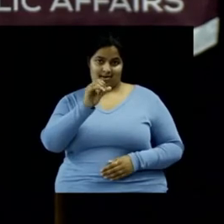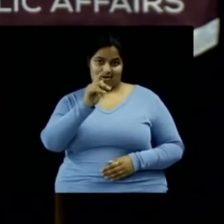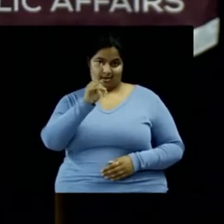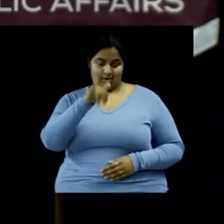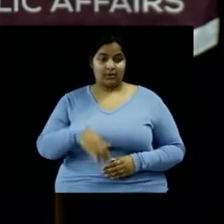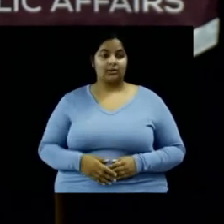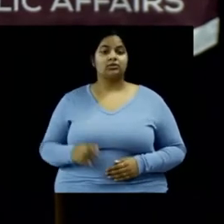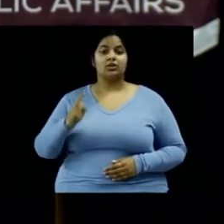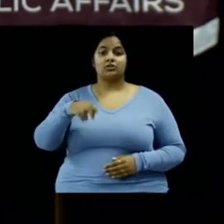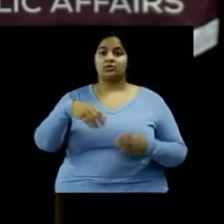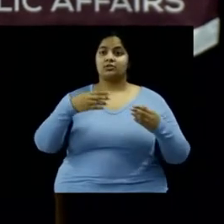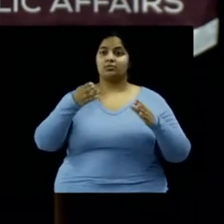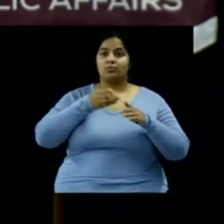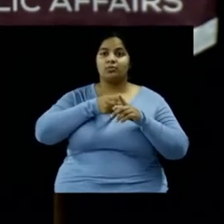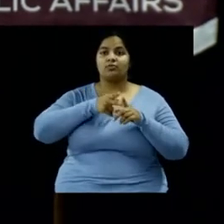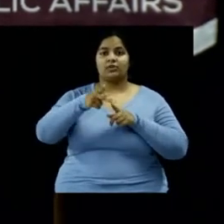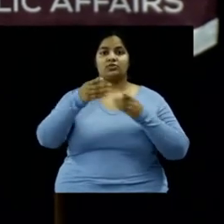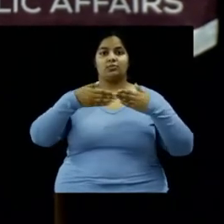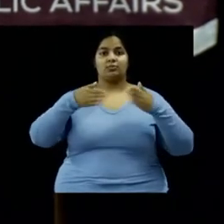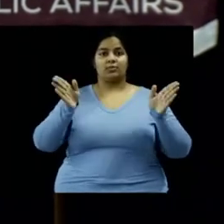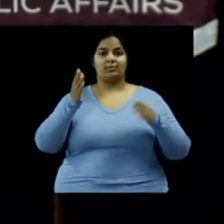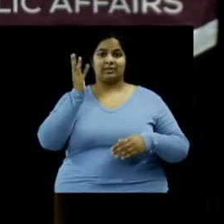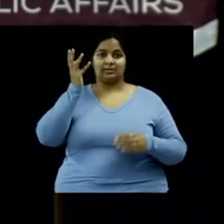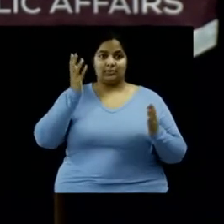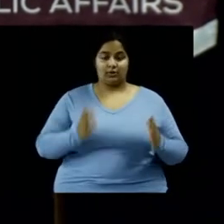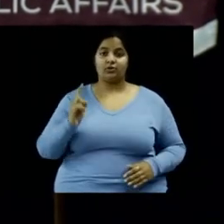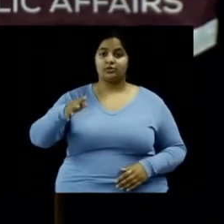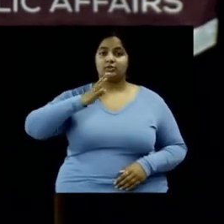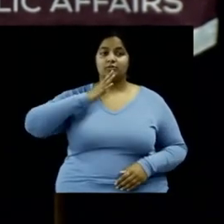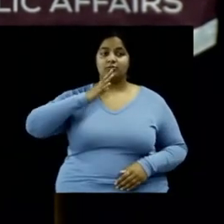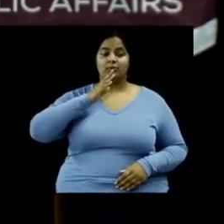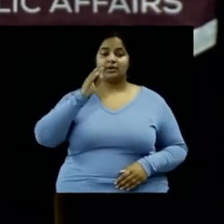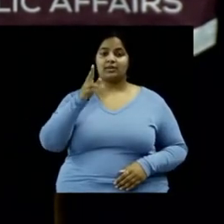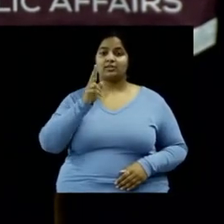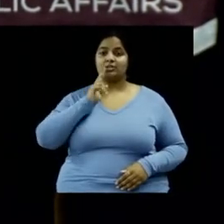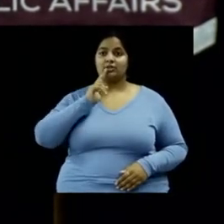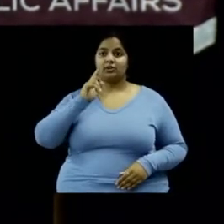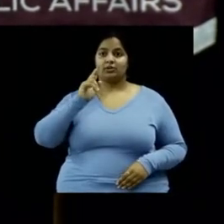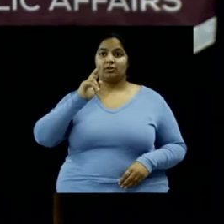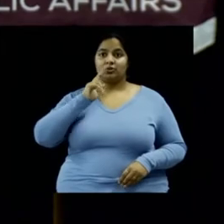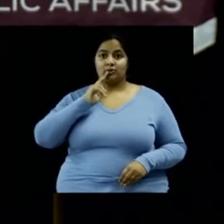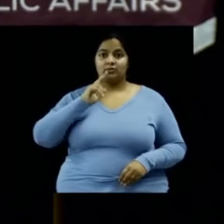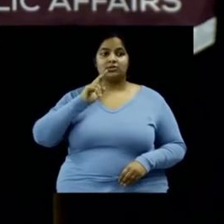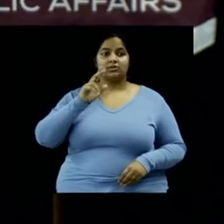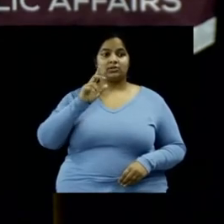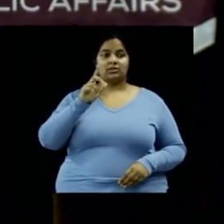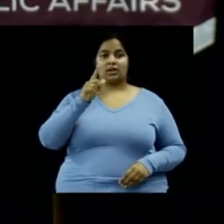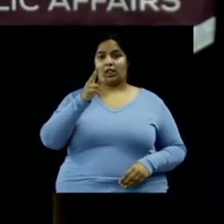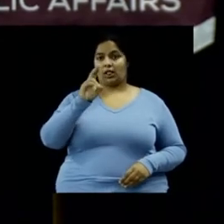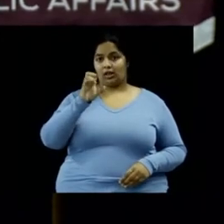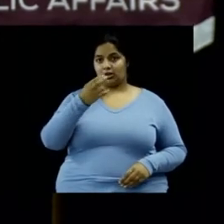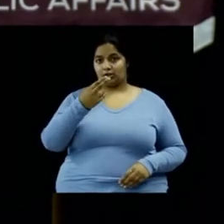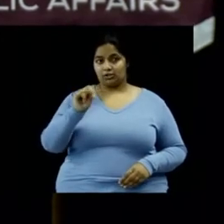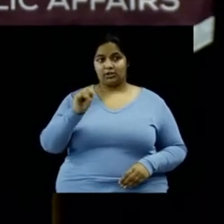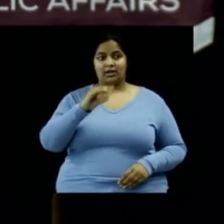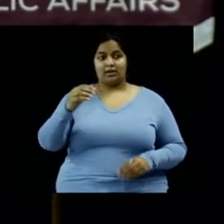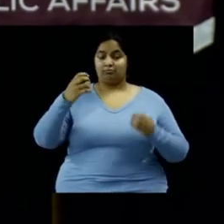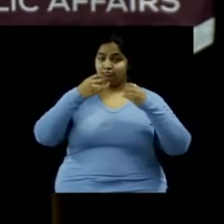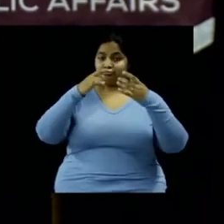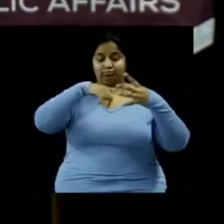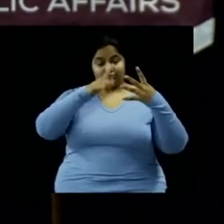is a professional public speaker. She has spoken at the Houston Black Realtors Luncheon and several other